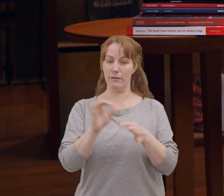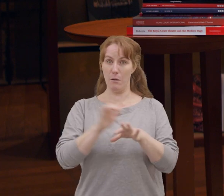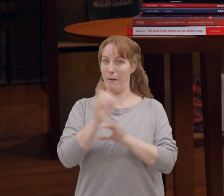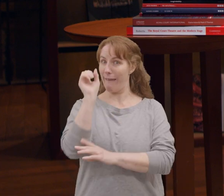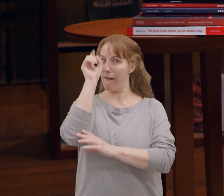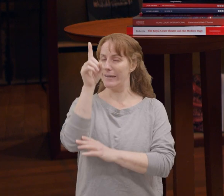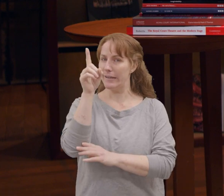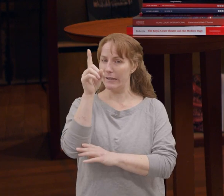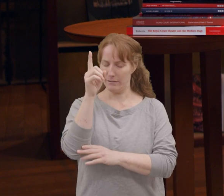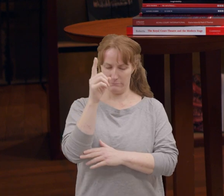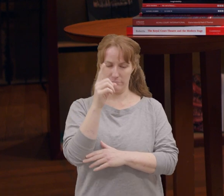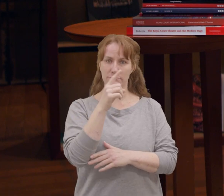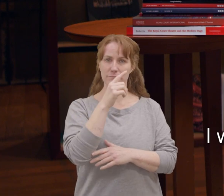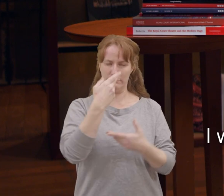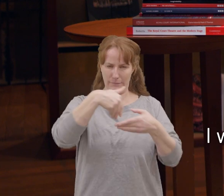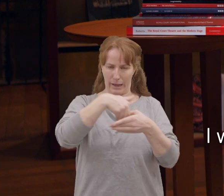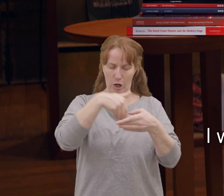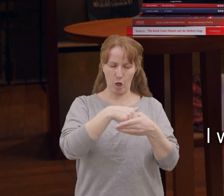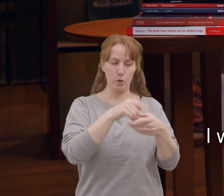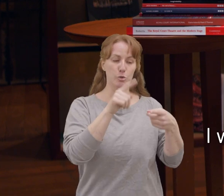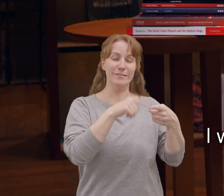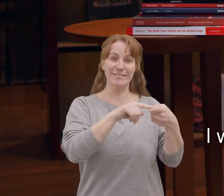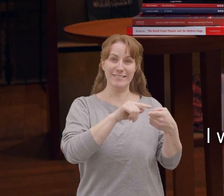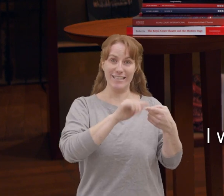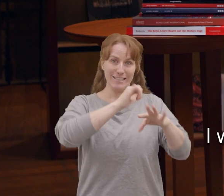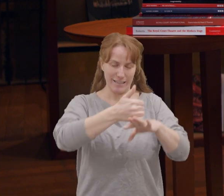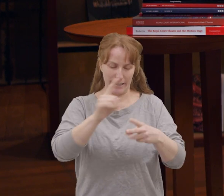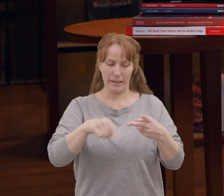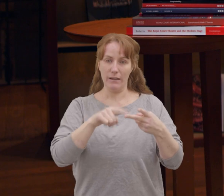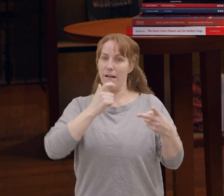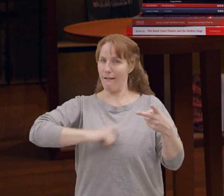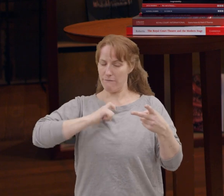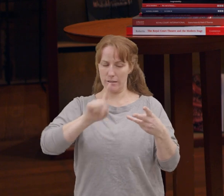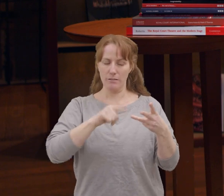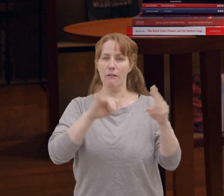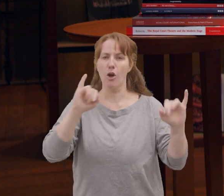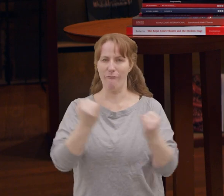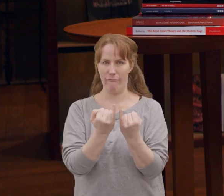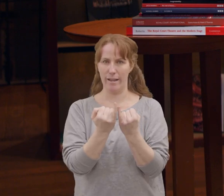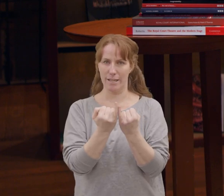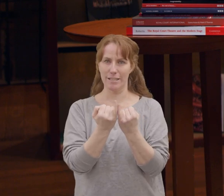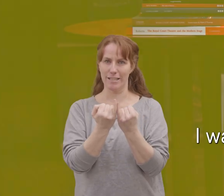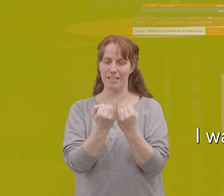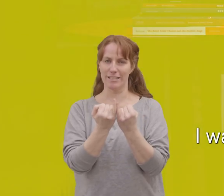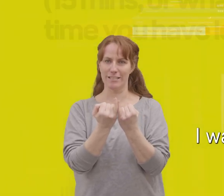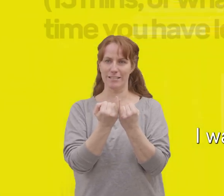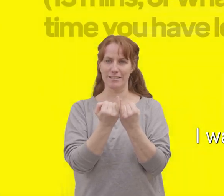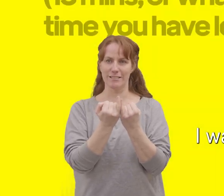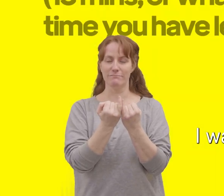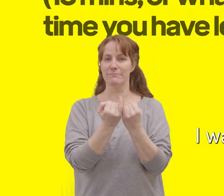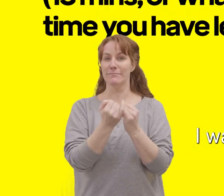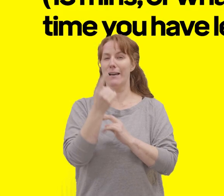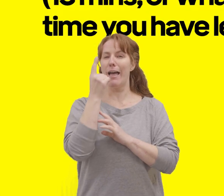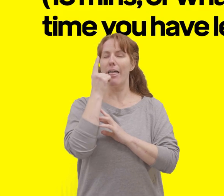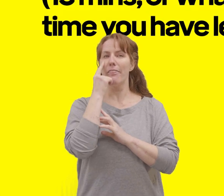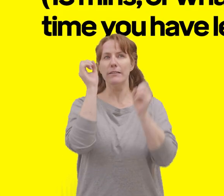play idea. And in this short summary, I want you guys to focus on setting, characters, and a conflict. I want you guys to focus on